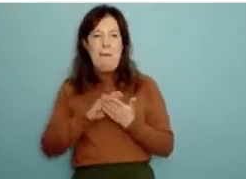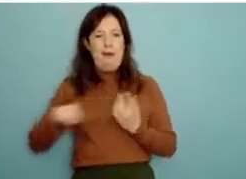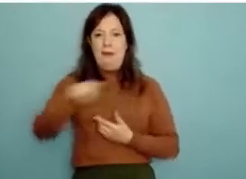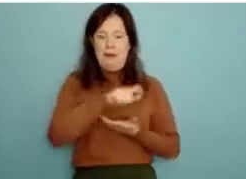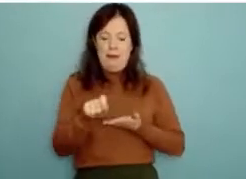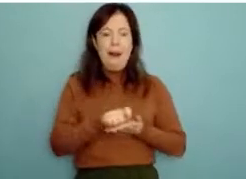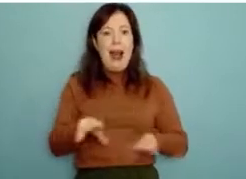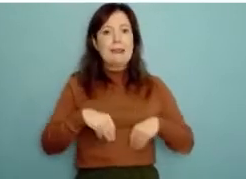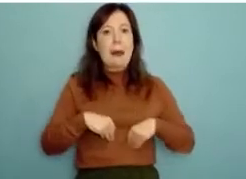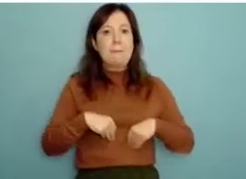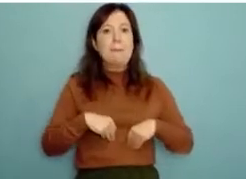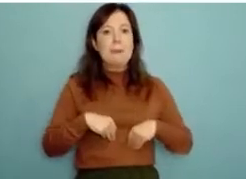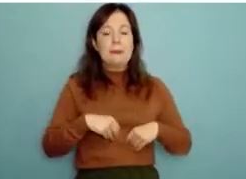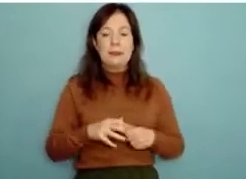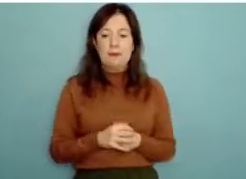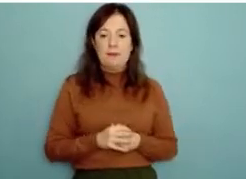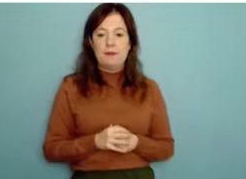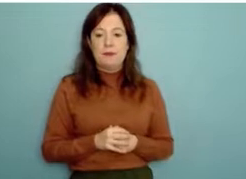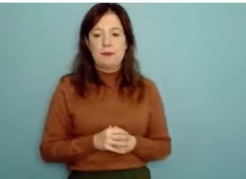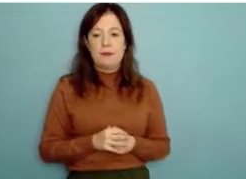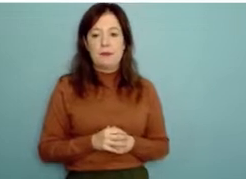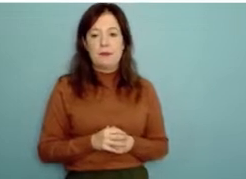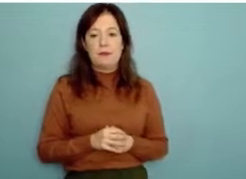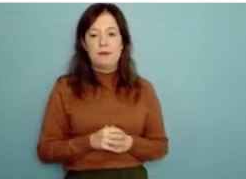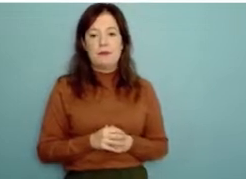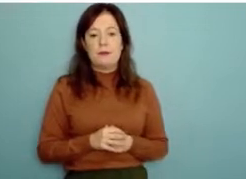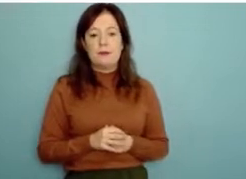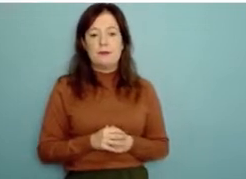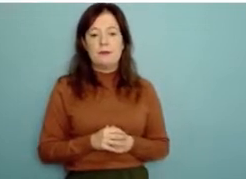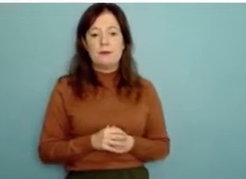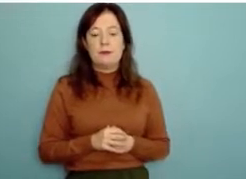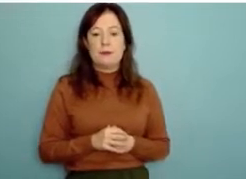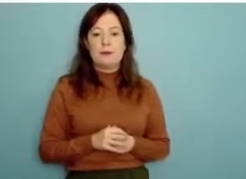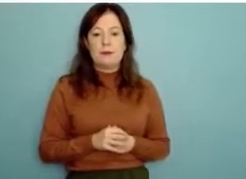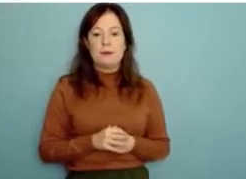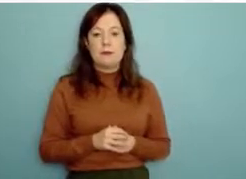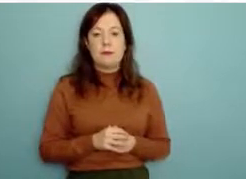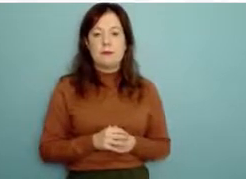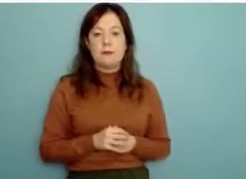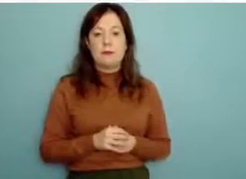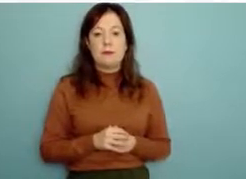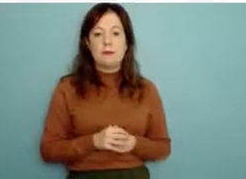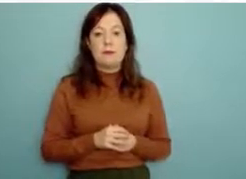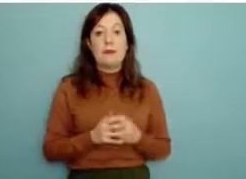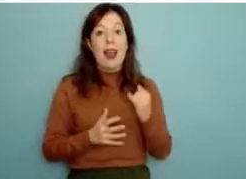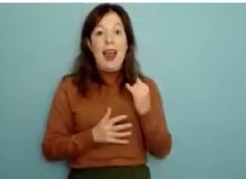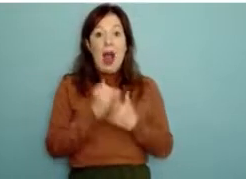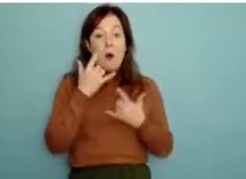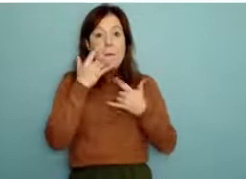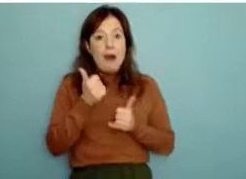The other thing we found out was that it was if you did your outcome measuring every